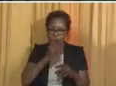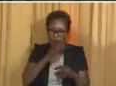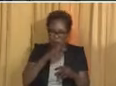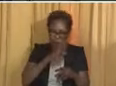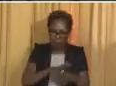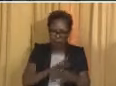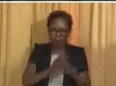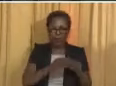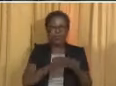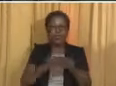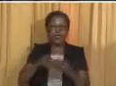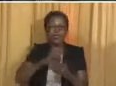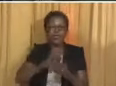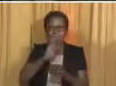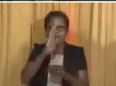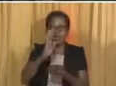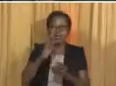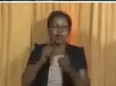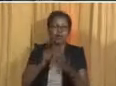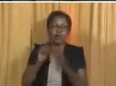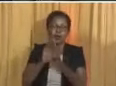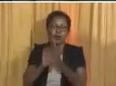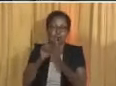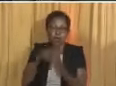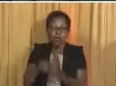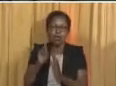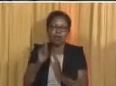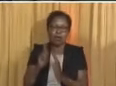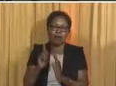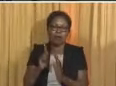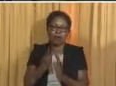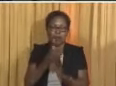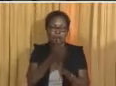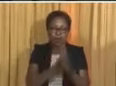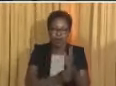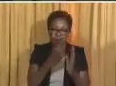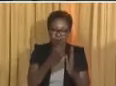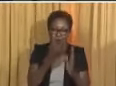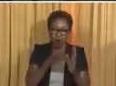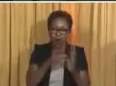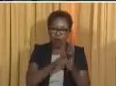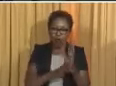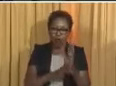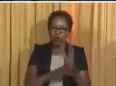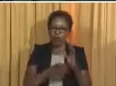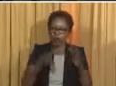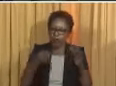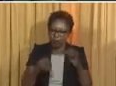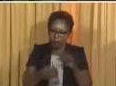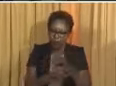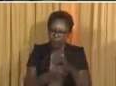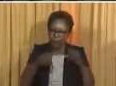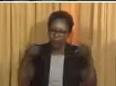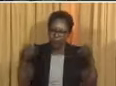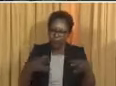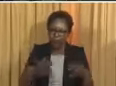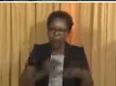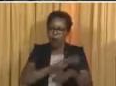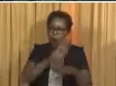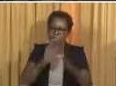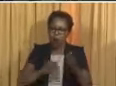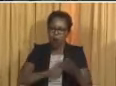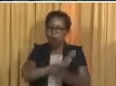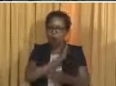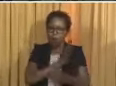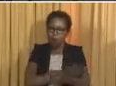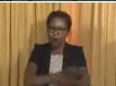to the constitutional text itself. Article 1 of the Constitution is categorical, that all sovereign power belongs to the people